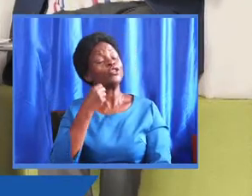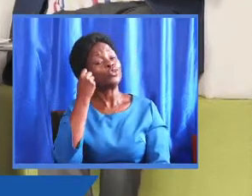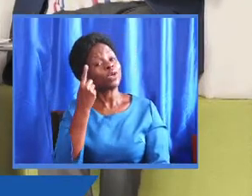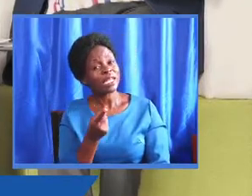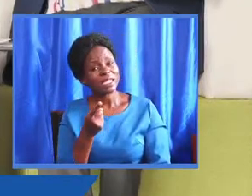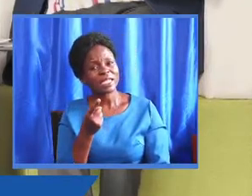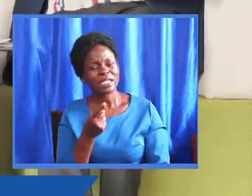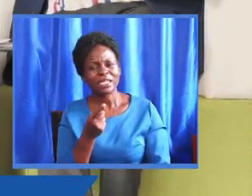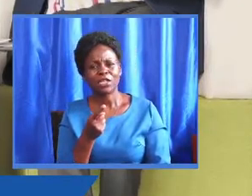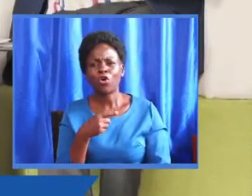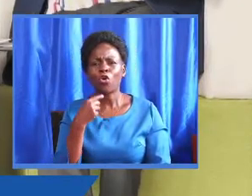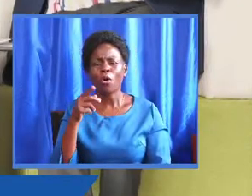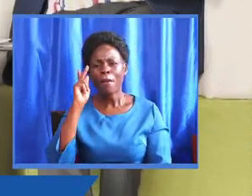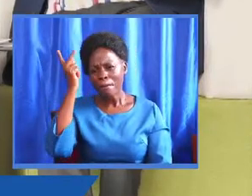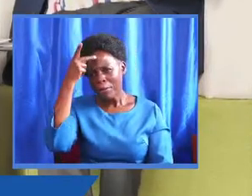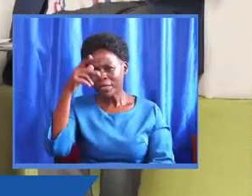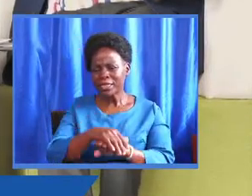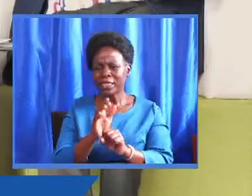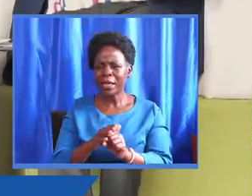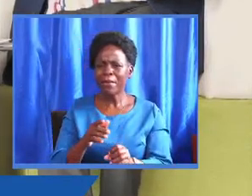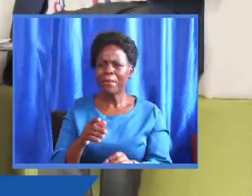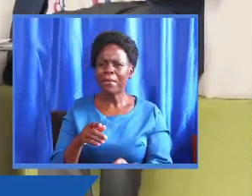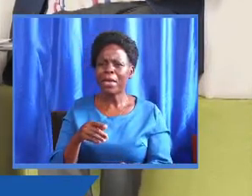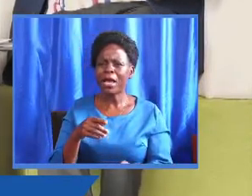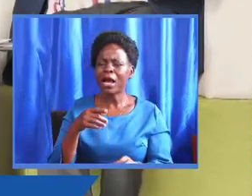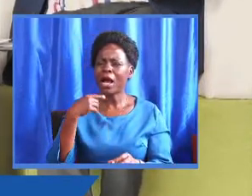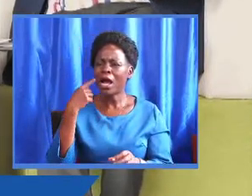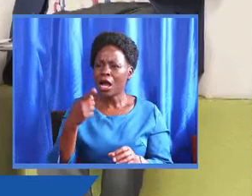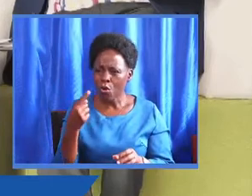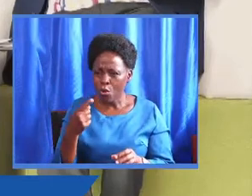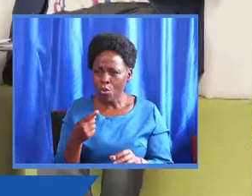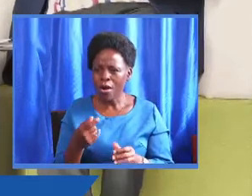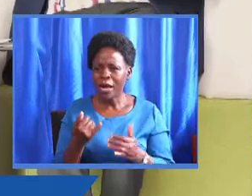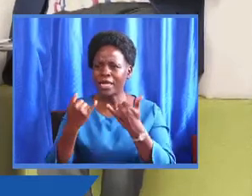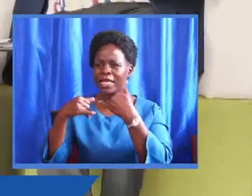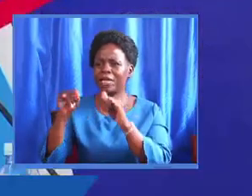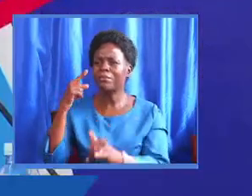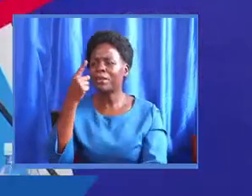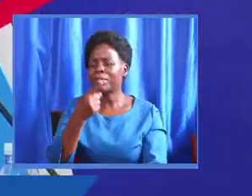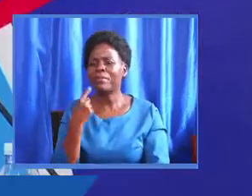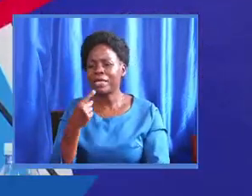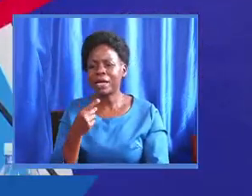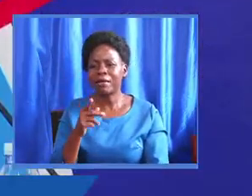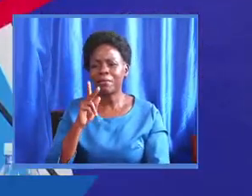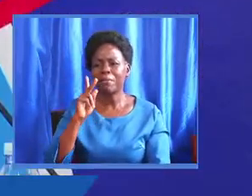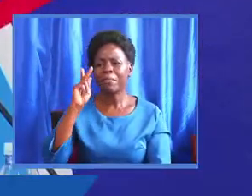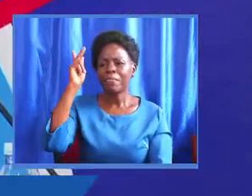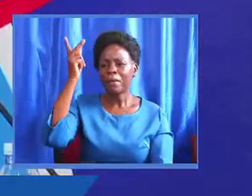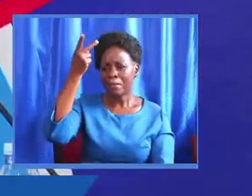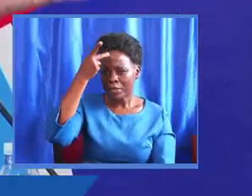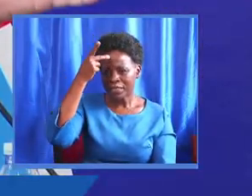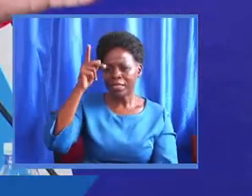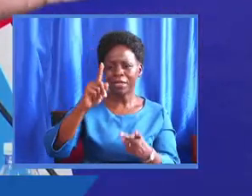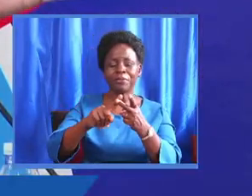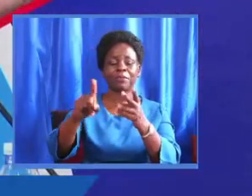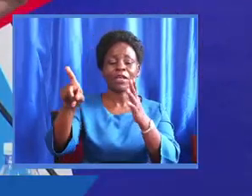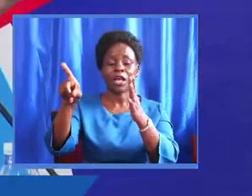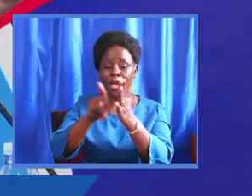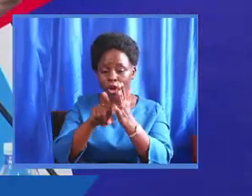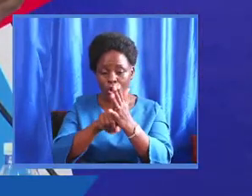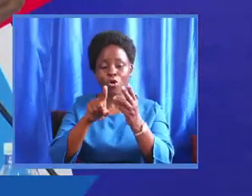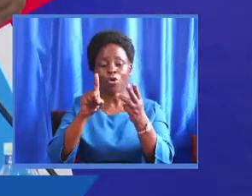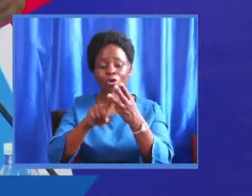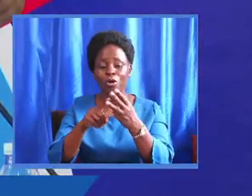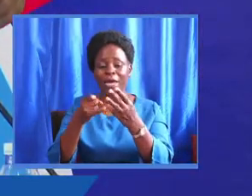who is the policymaker and who is the implementer. Yes. Of the policy, the law, and the